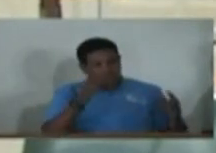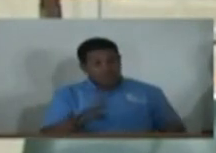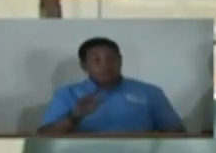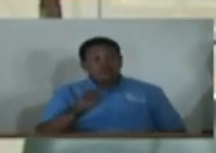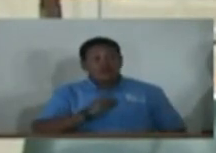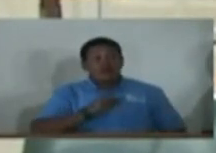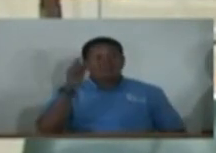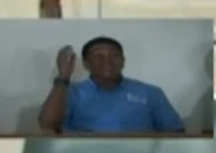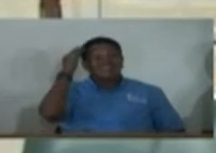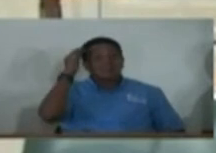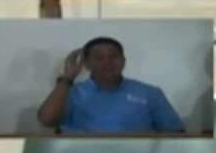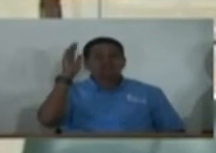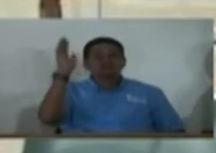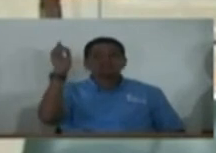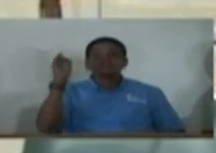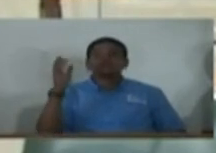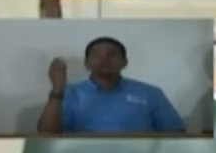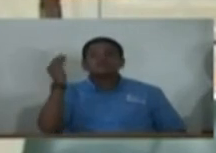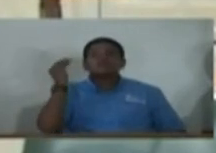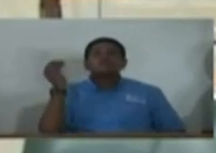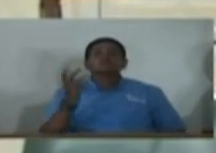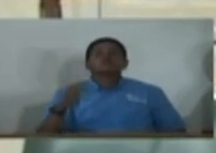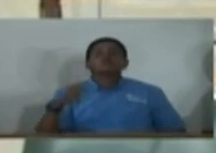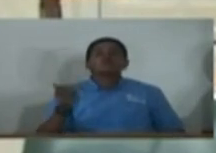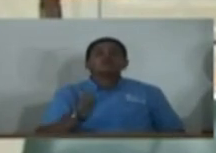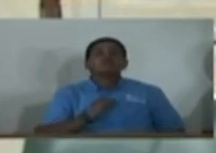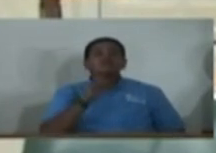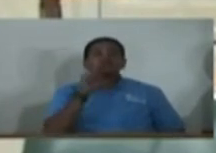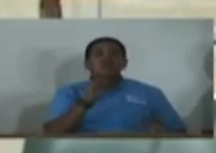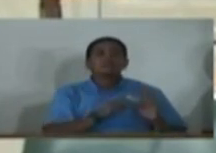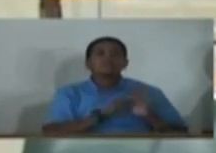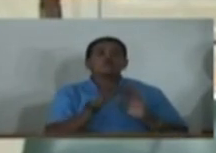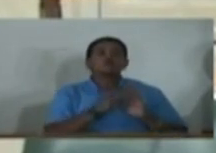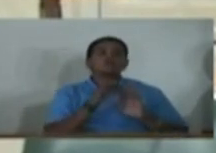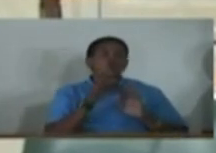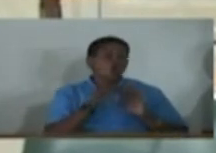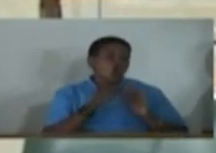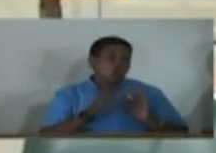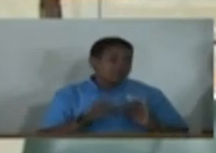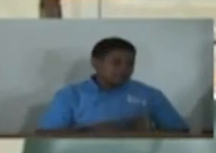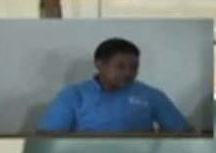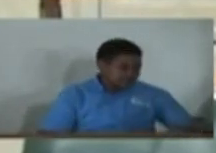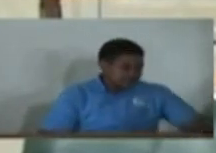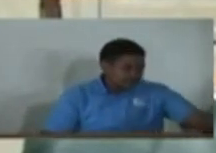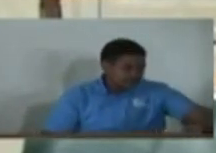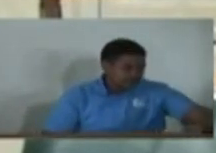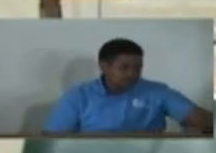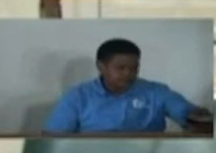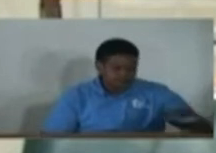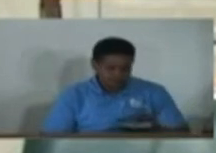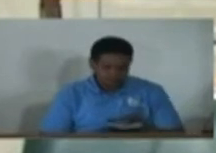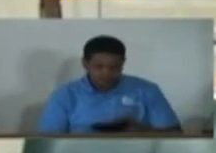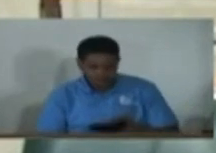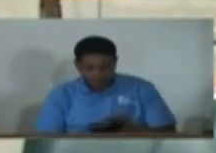and I think, Madam Speaker, are very mature comments as to...